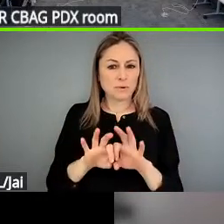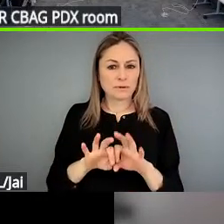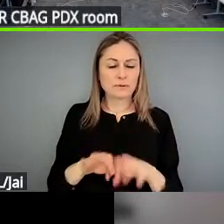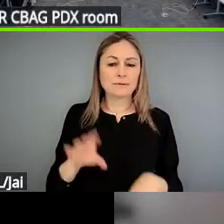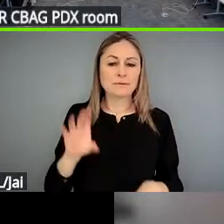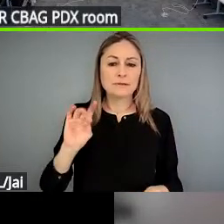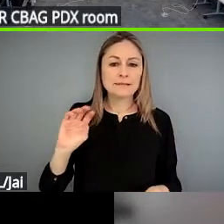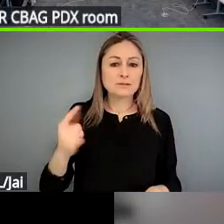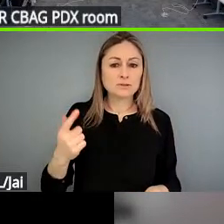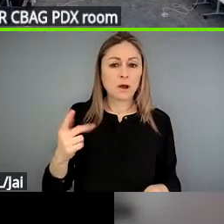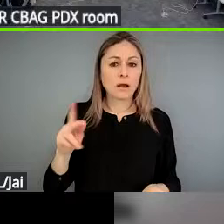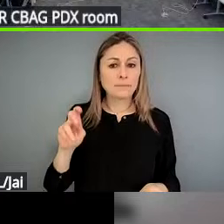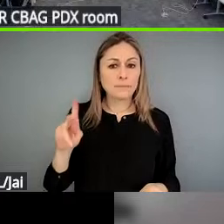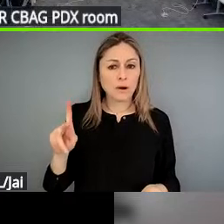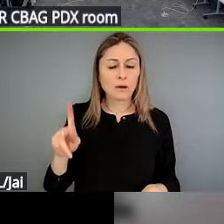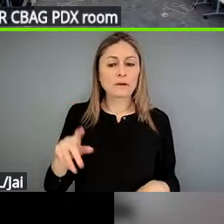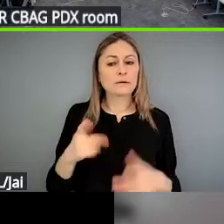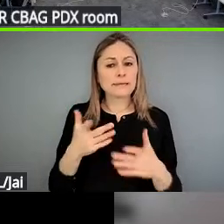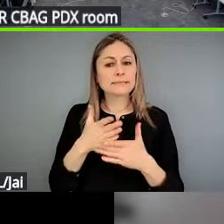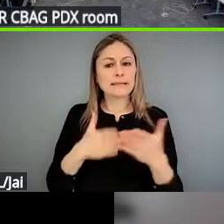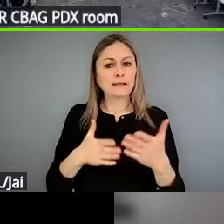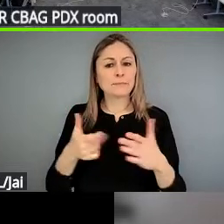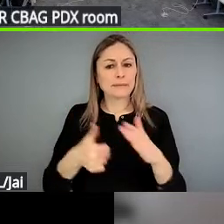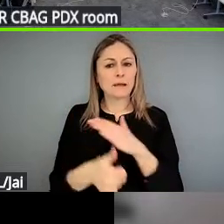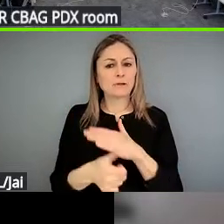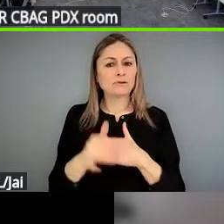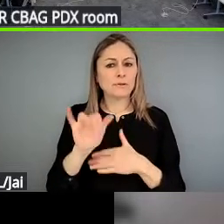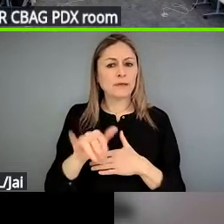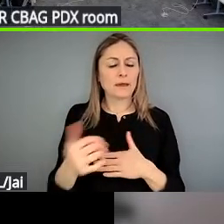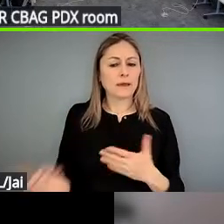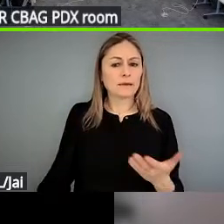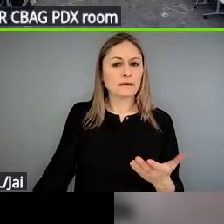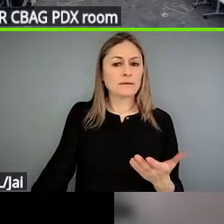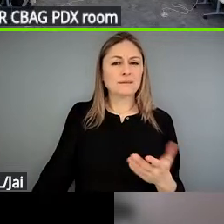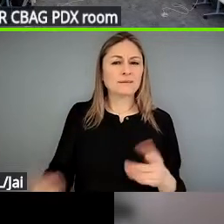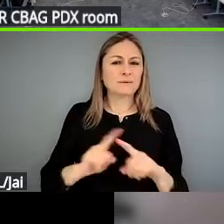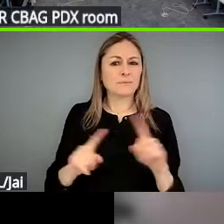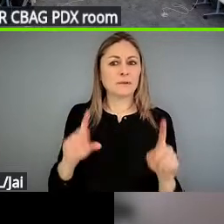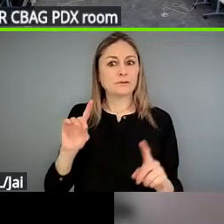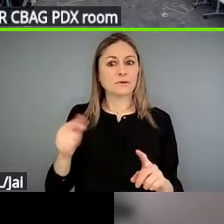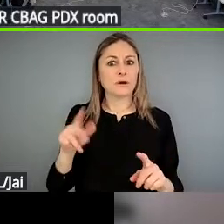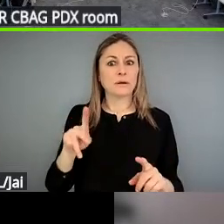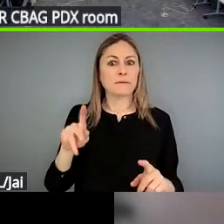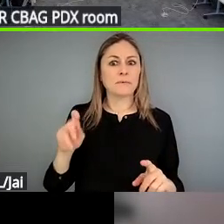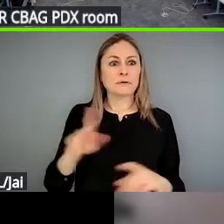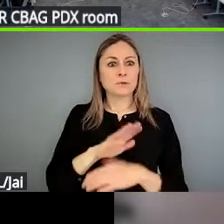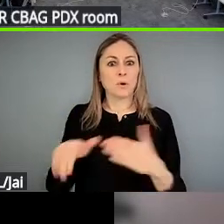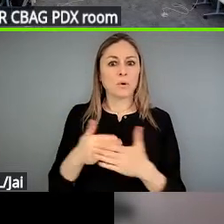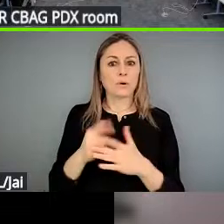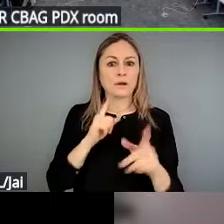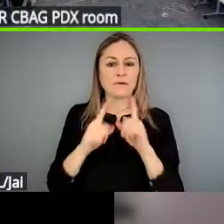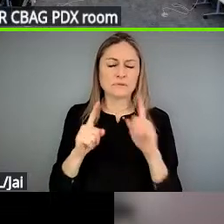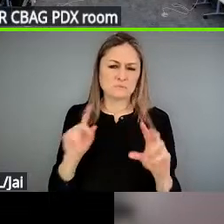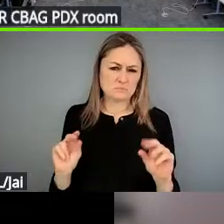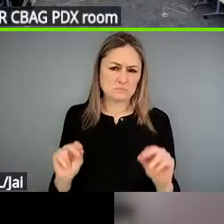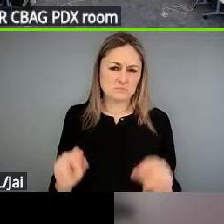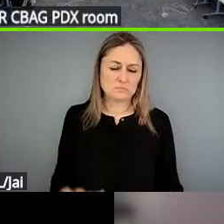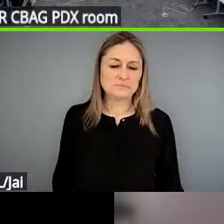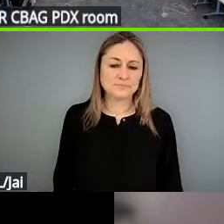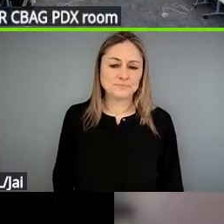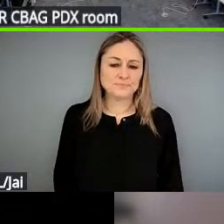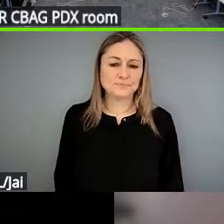park is an element within that, but it is not the whole conversation by any stretch of the imagination.